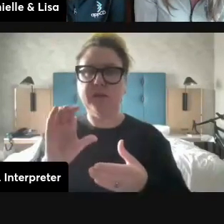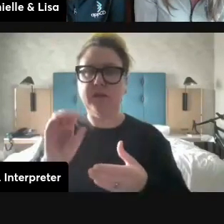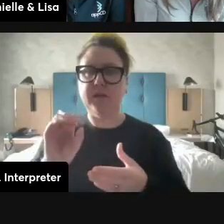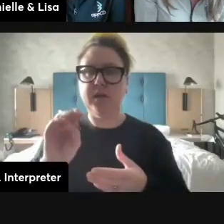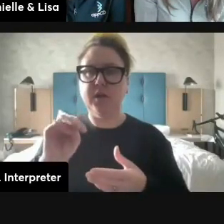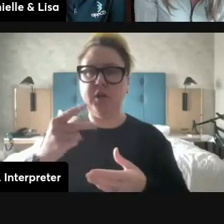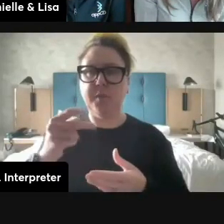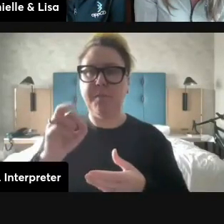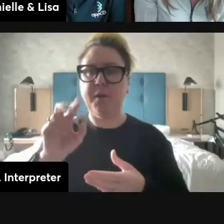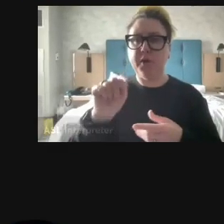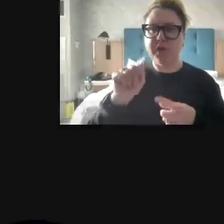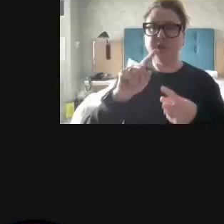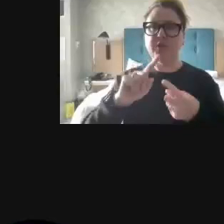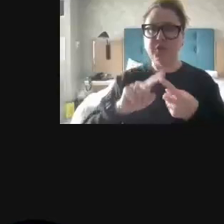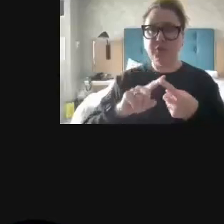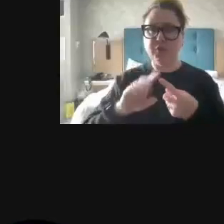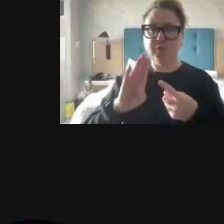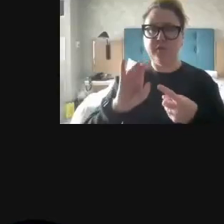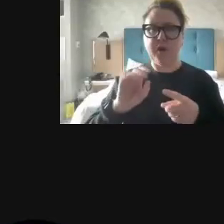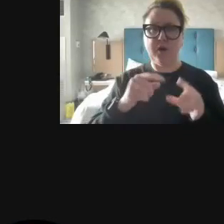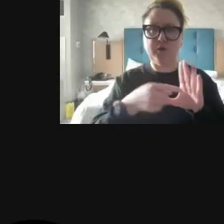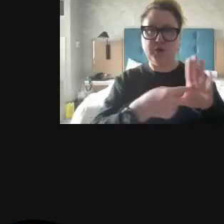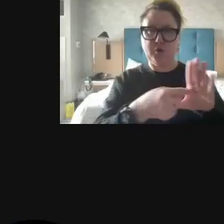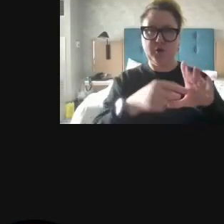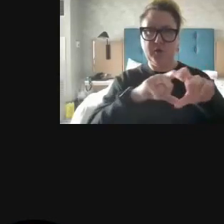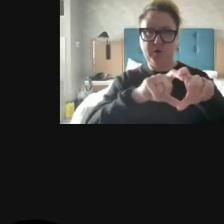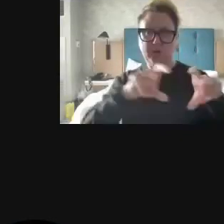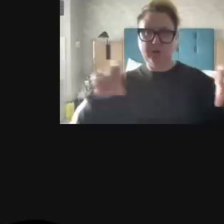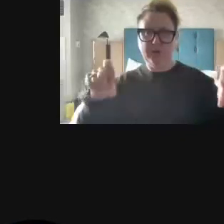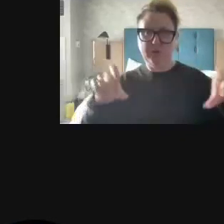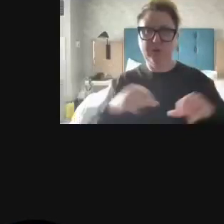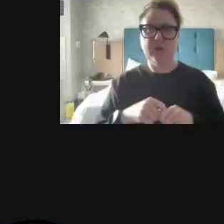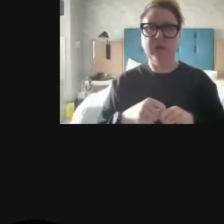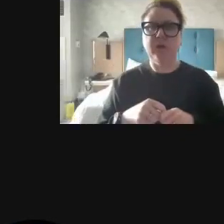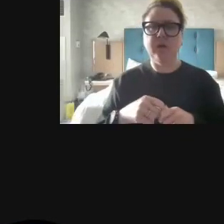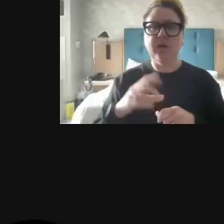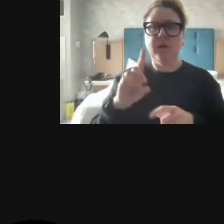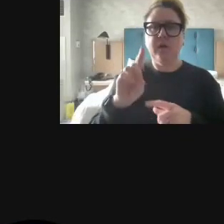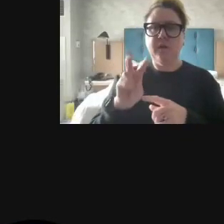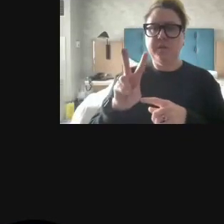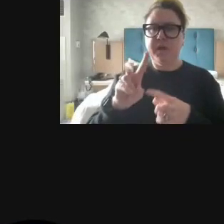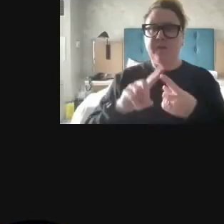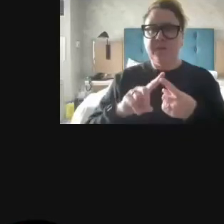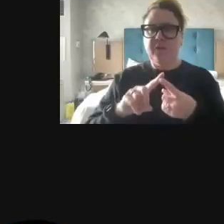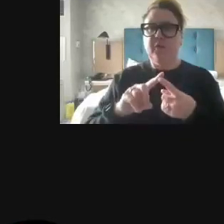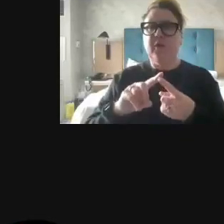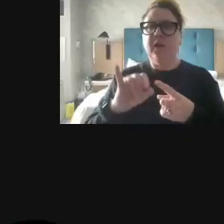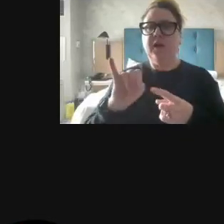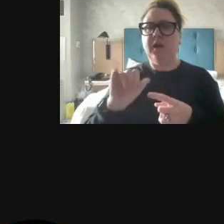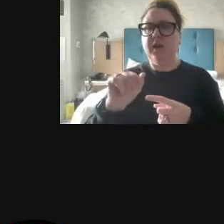Backstage? Let me show. Like from dev to test to prod. Yeah.